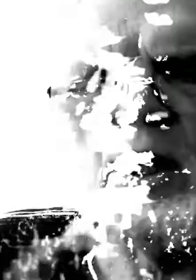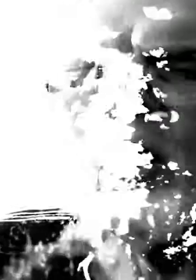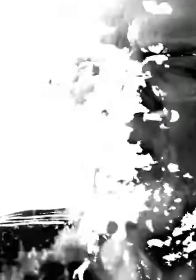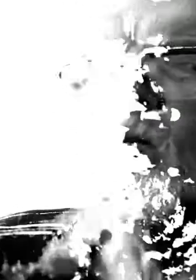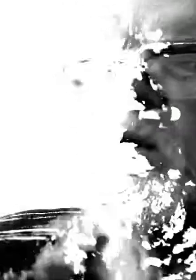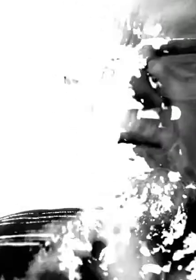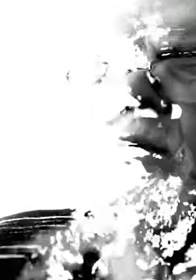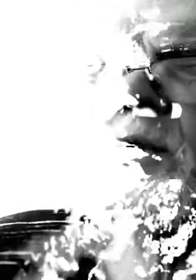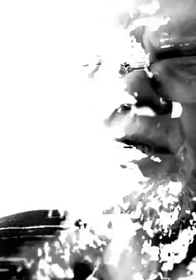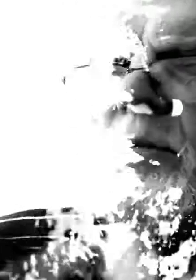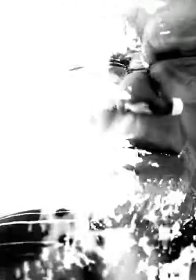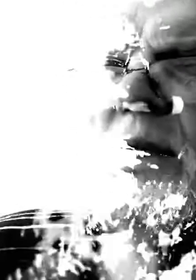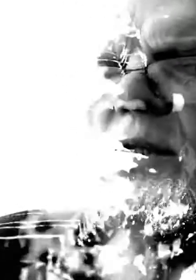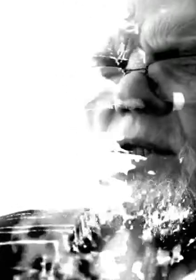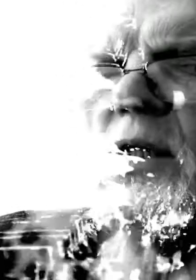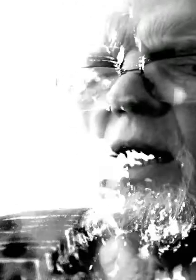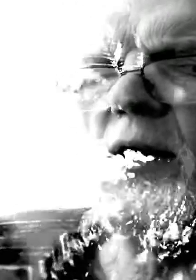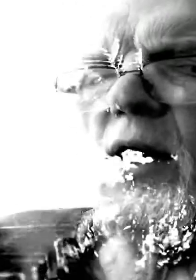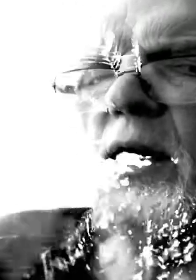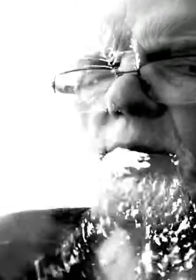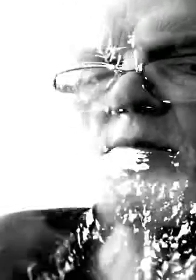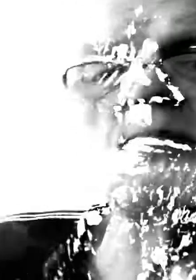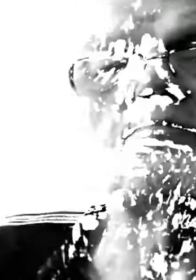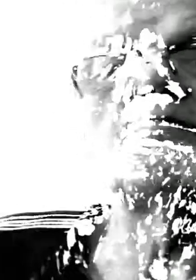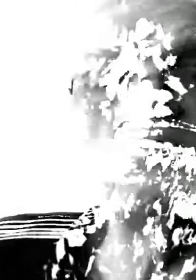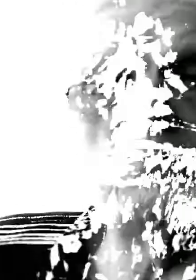accent. We want to be together.